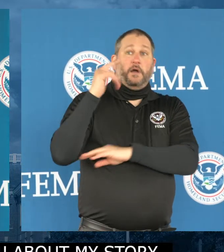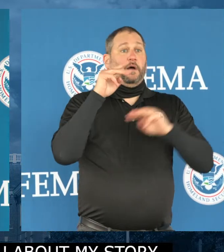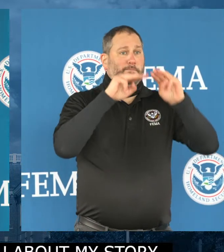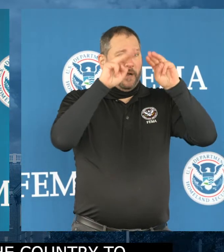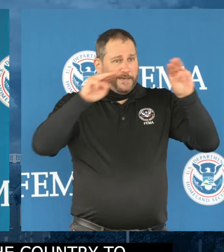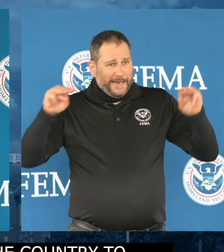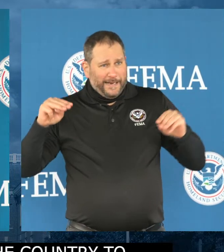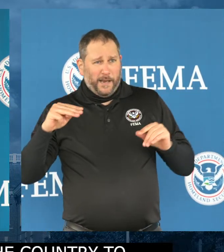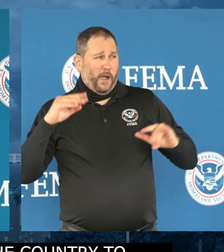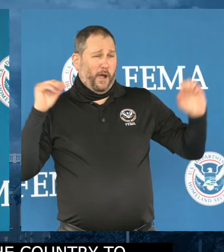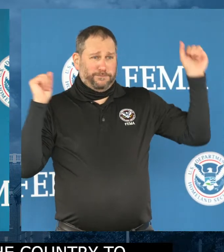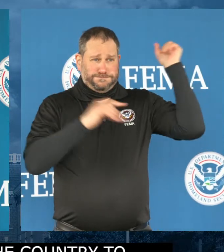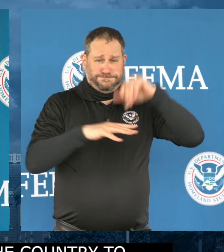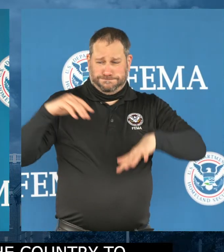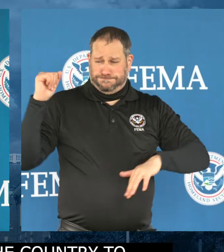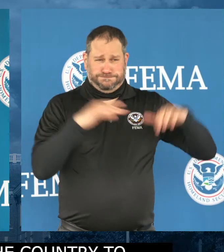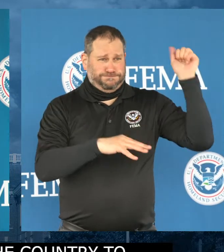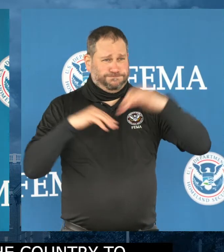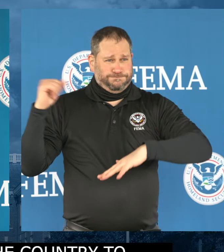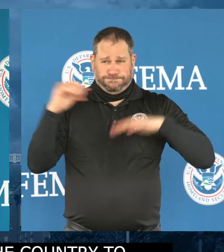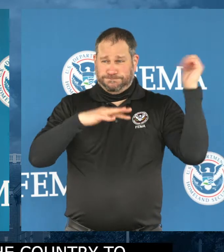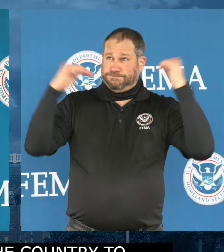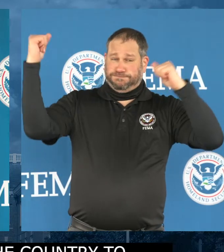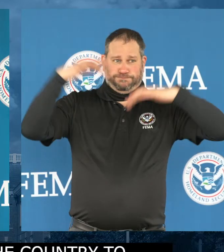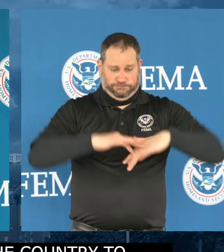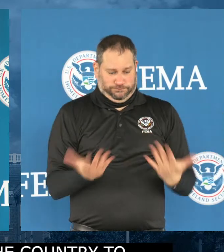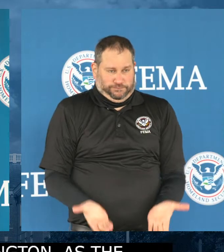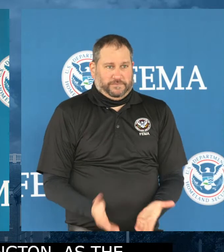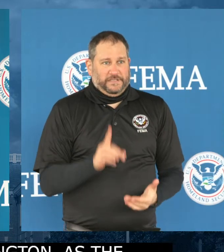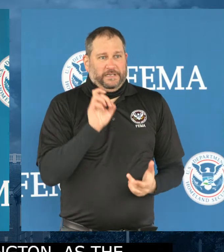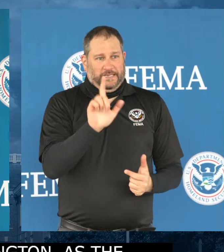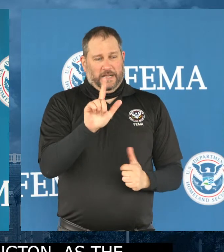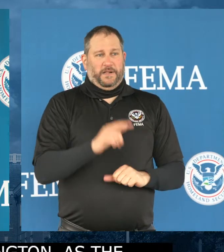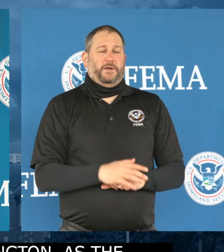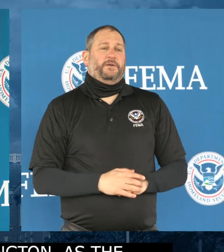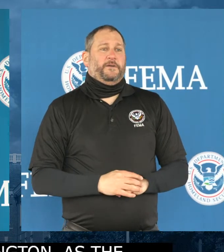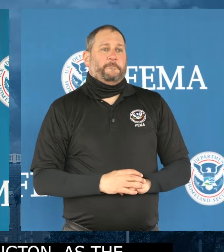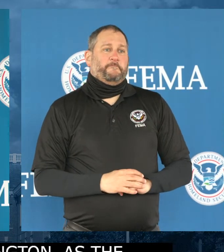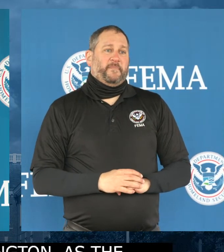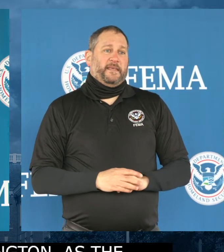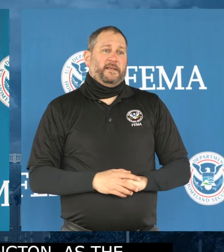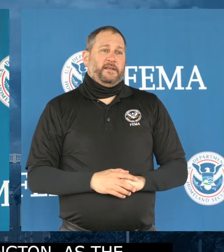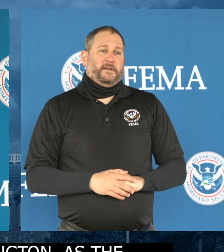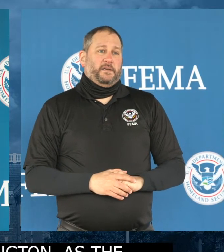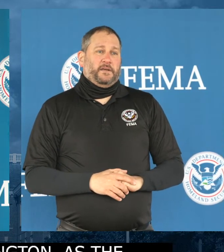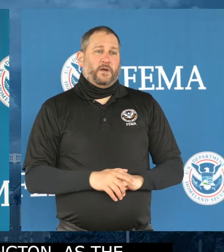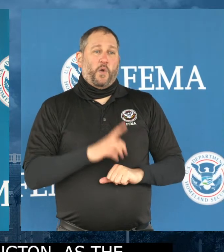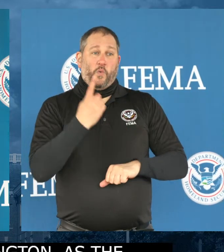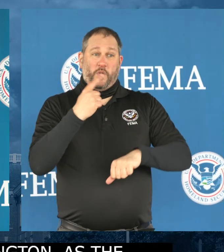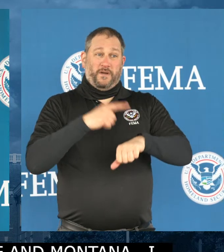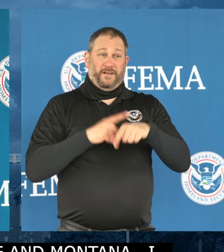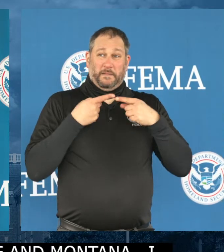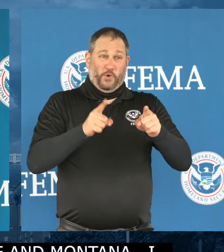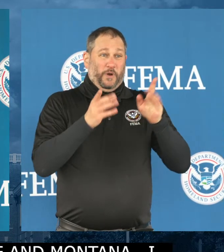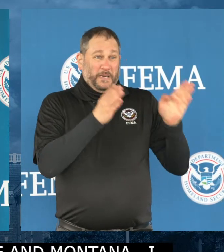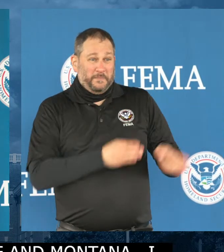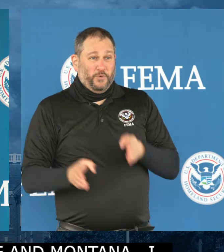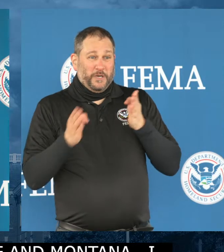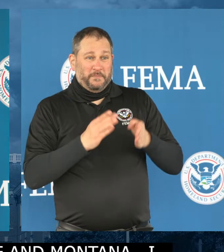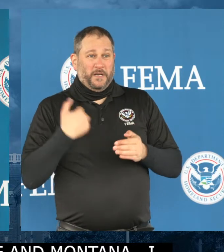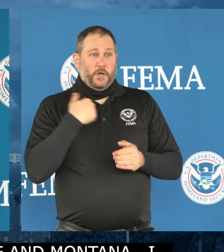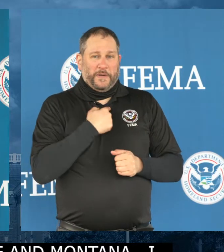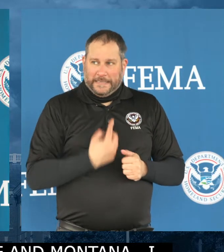people all over the United States. There was a time in this preparation phase where we were